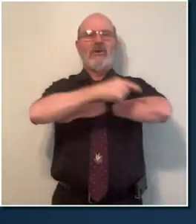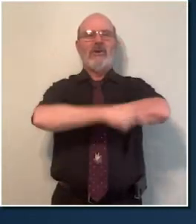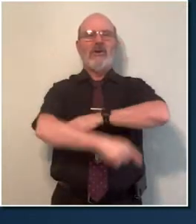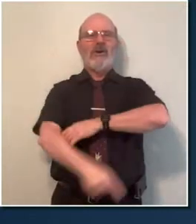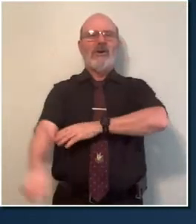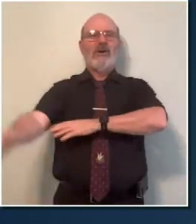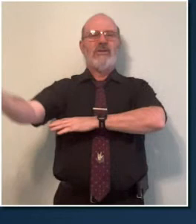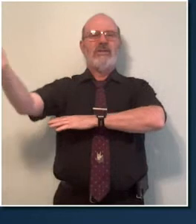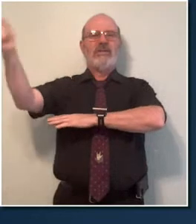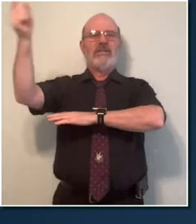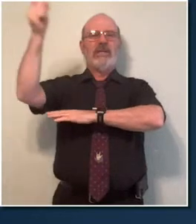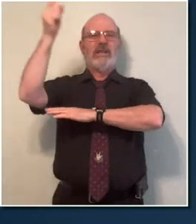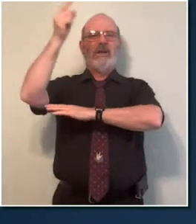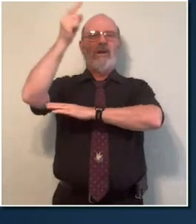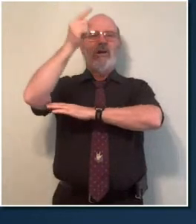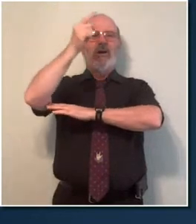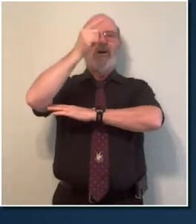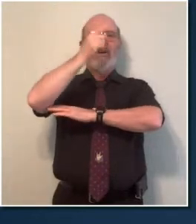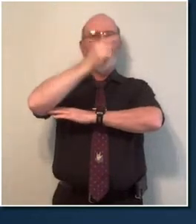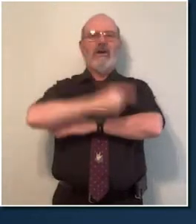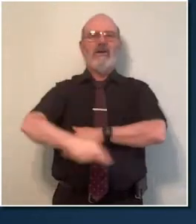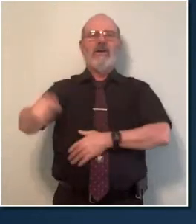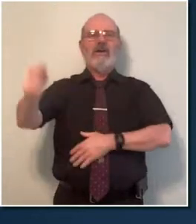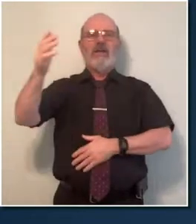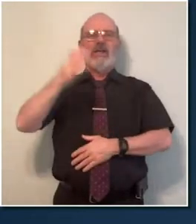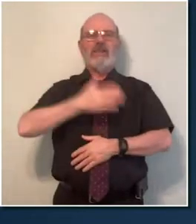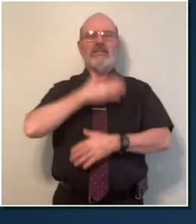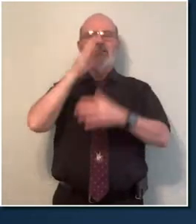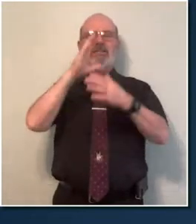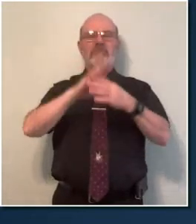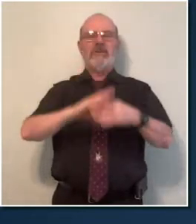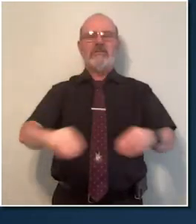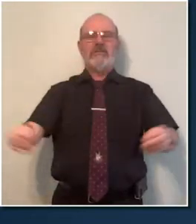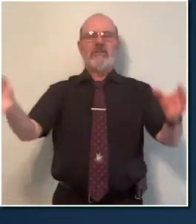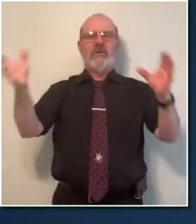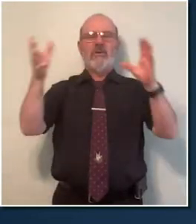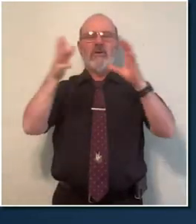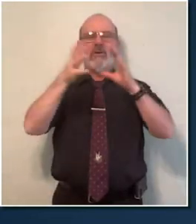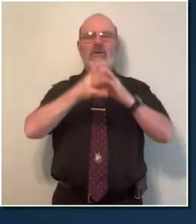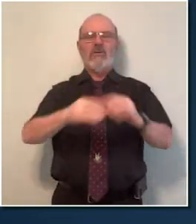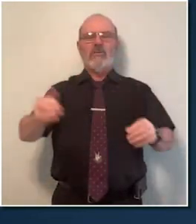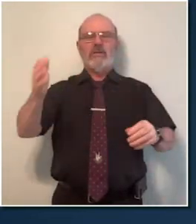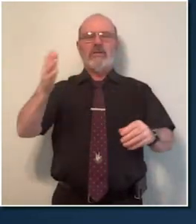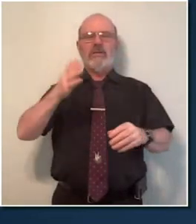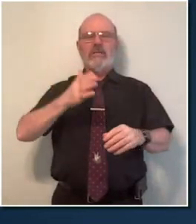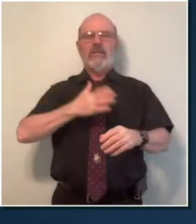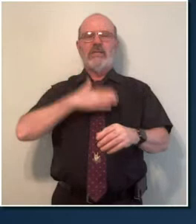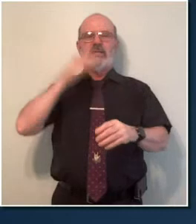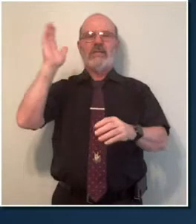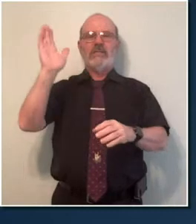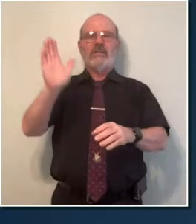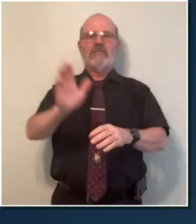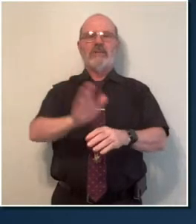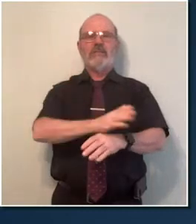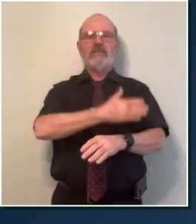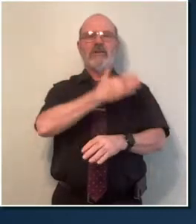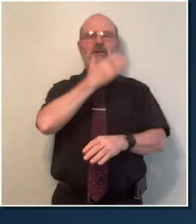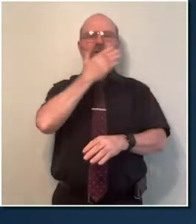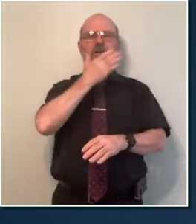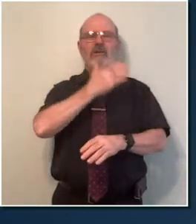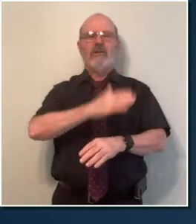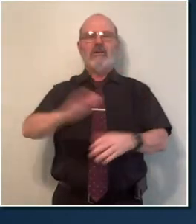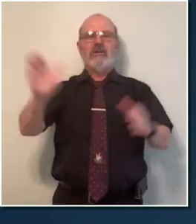Savior all the day long. This is my story, this is my